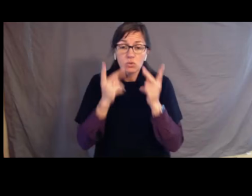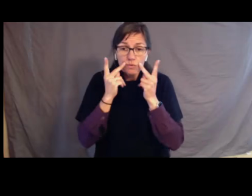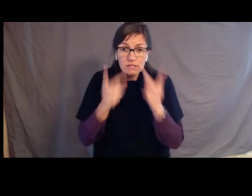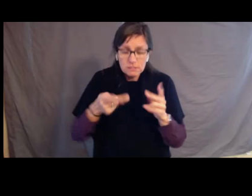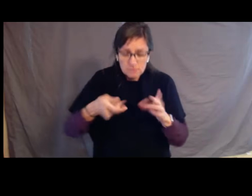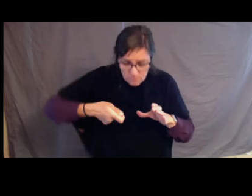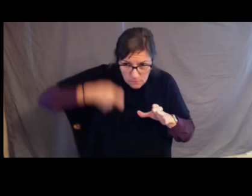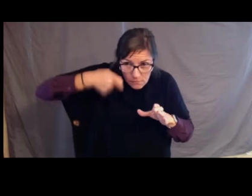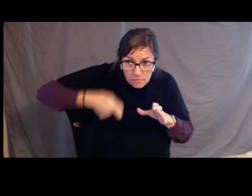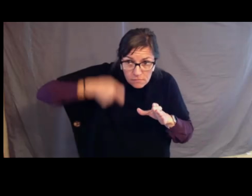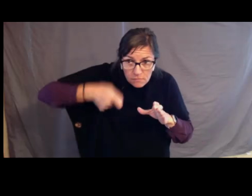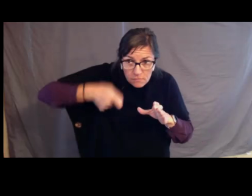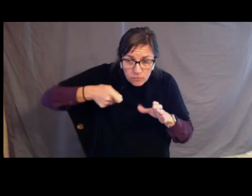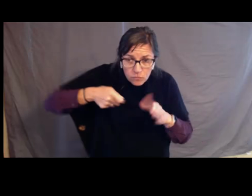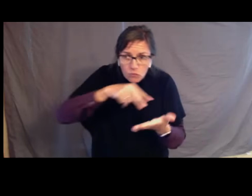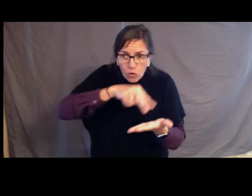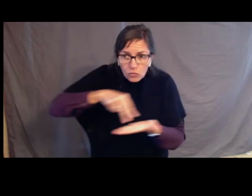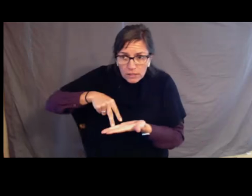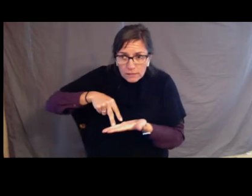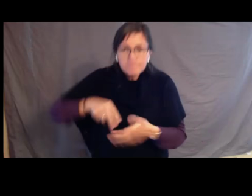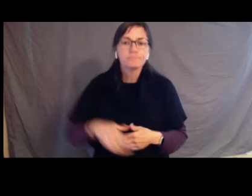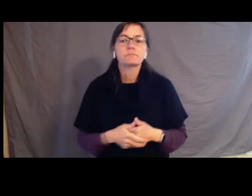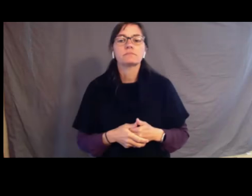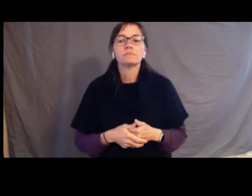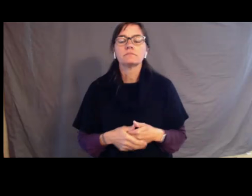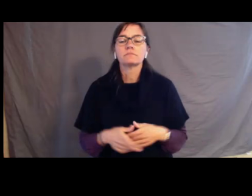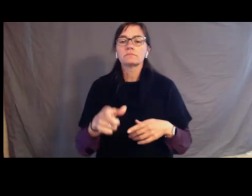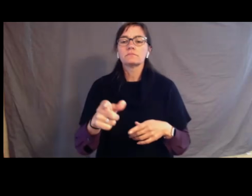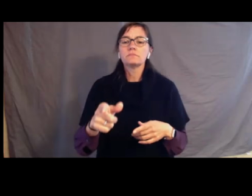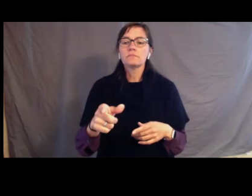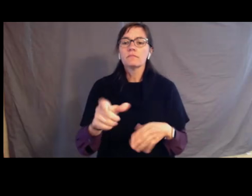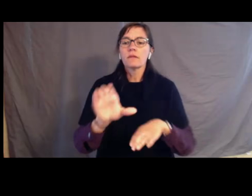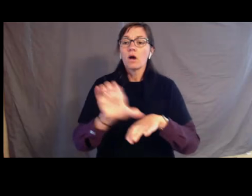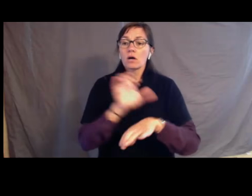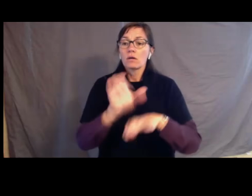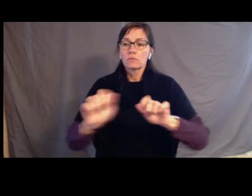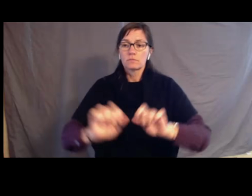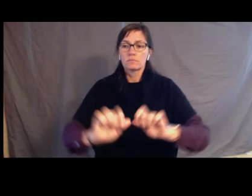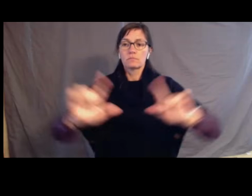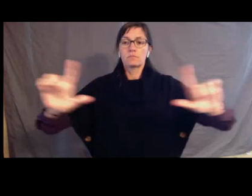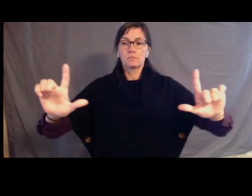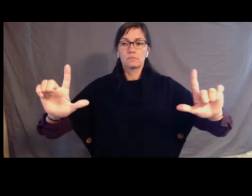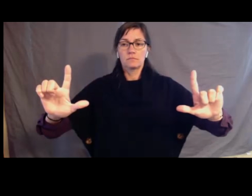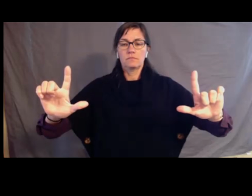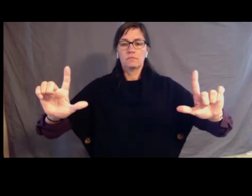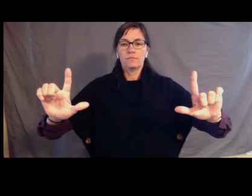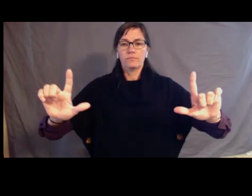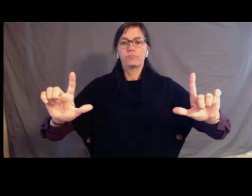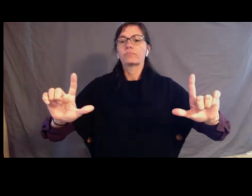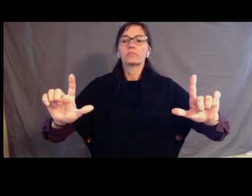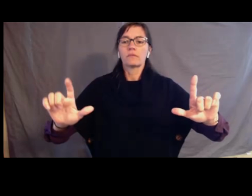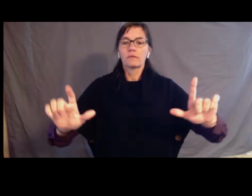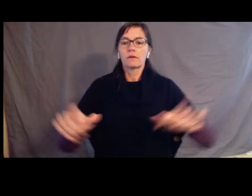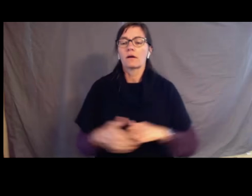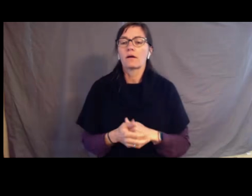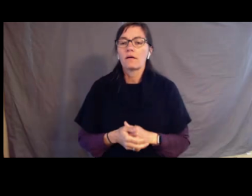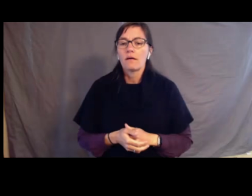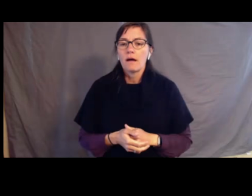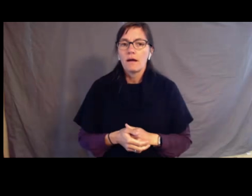handheld magnifier. This is an example of a child using a video magnifier where they're